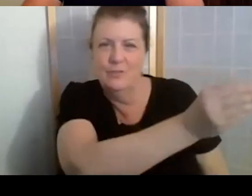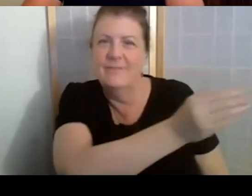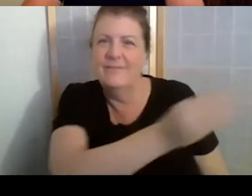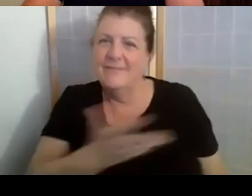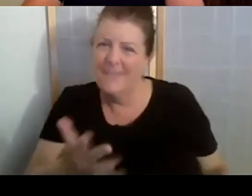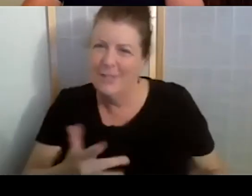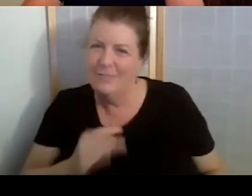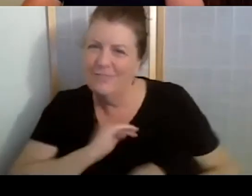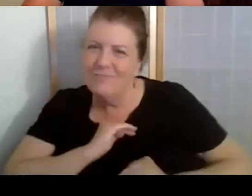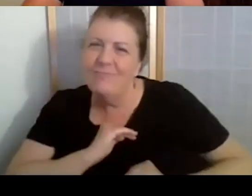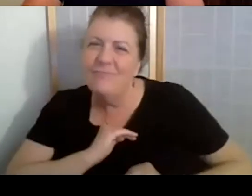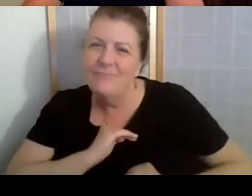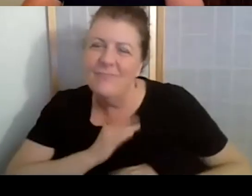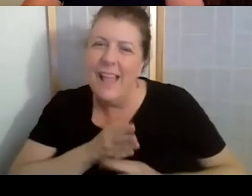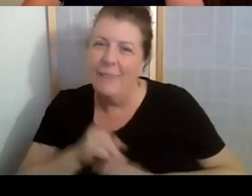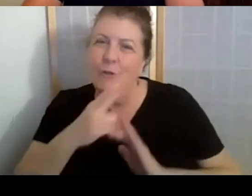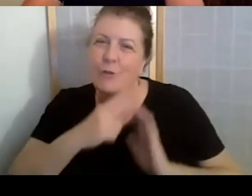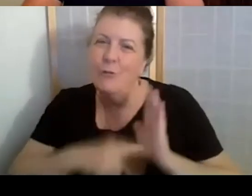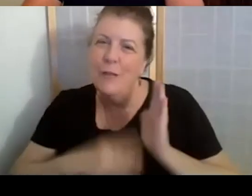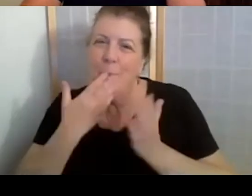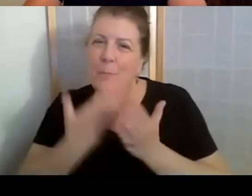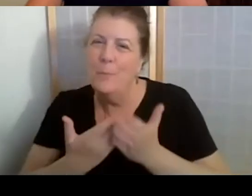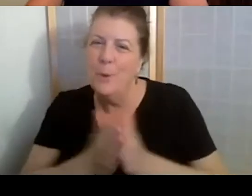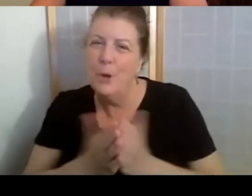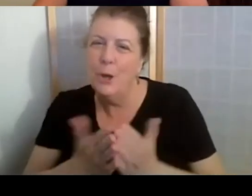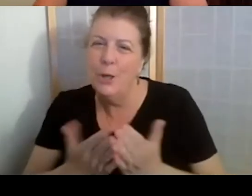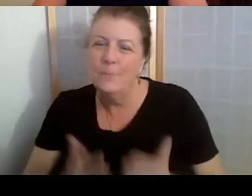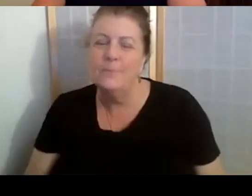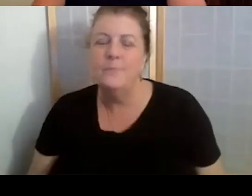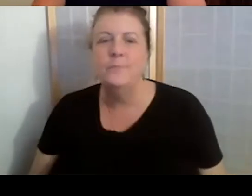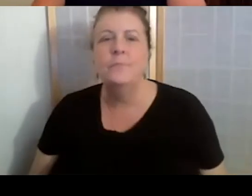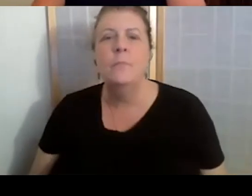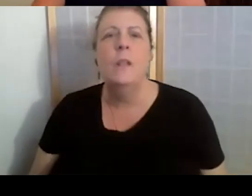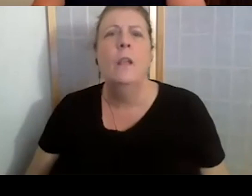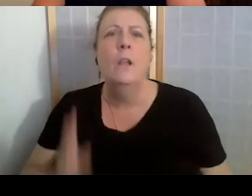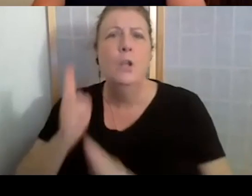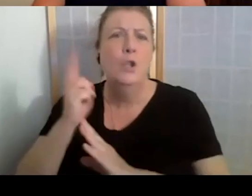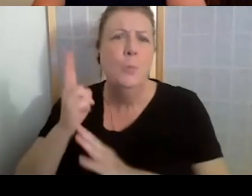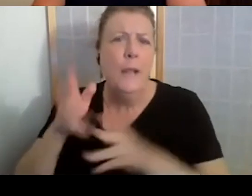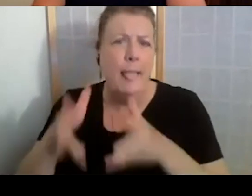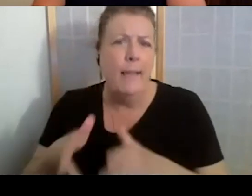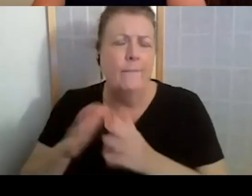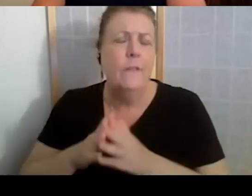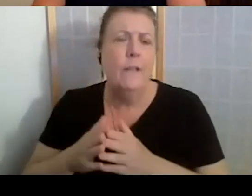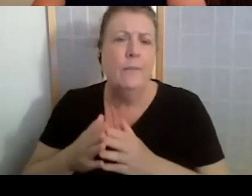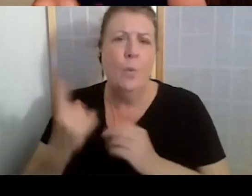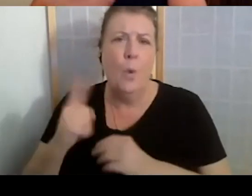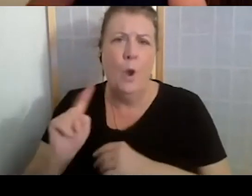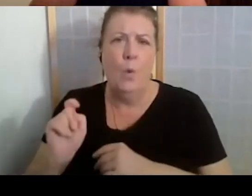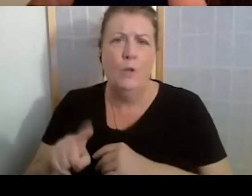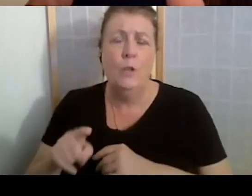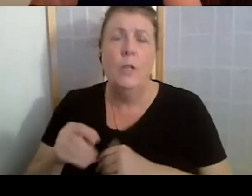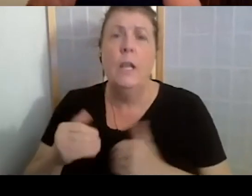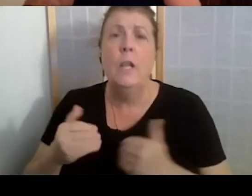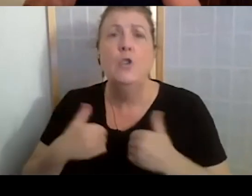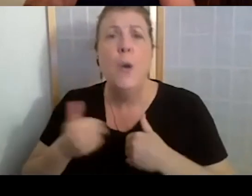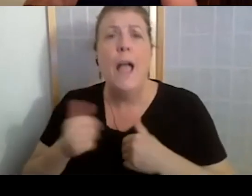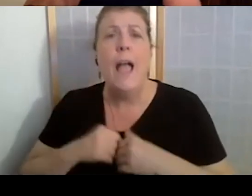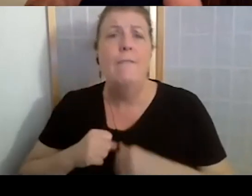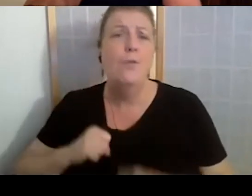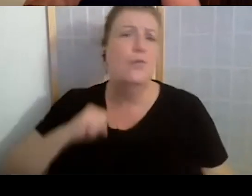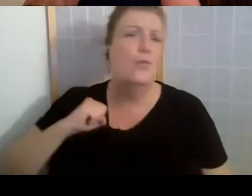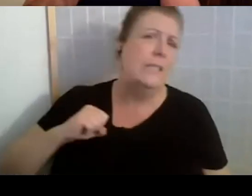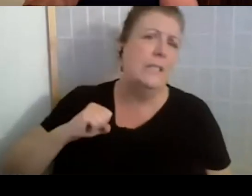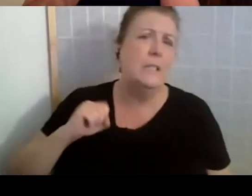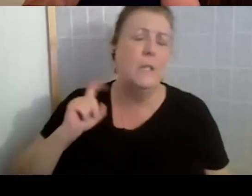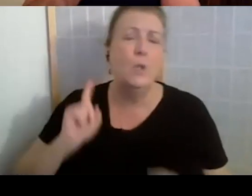I can just ask this one last question, if anybody wants to. Was there resistance from the executive level? I mean, I know that Watchmen was